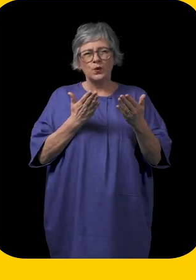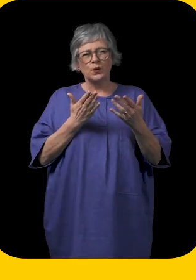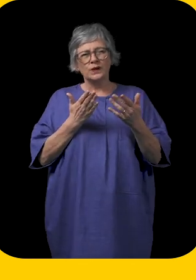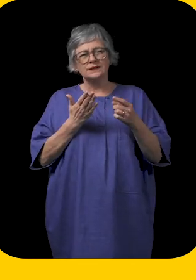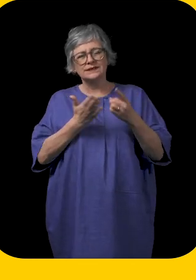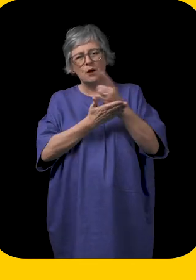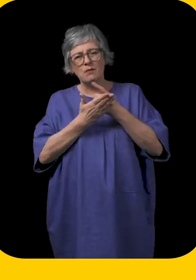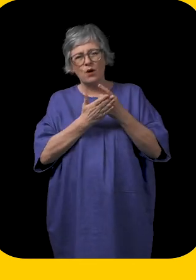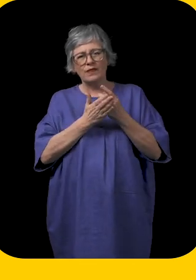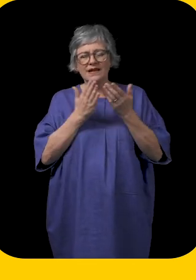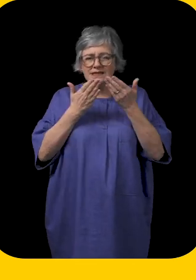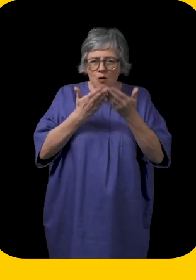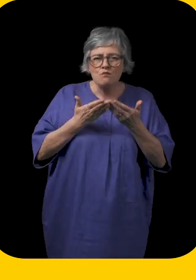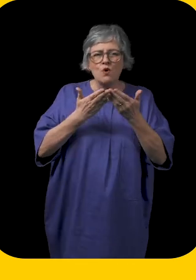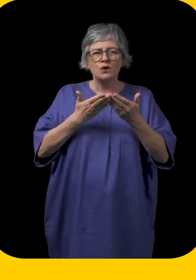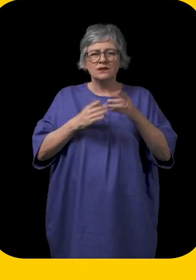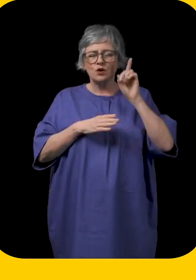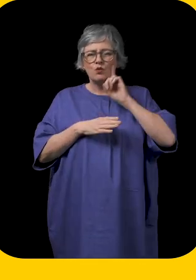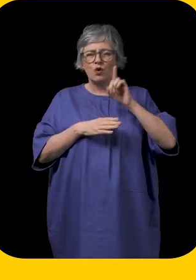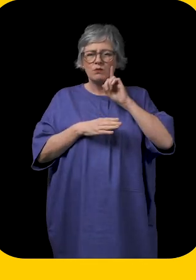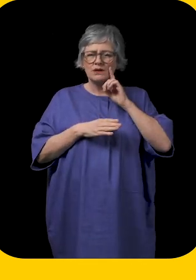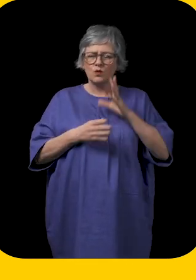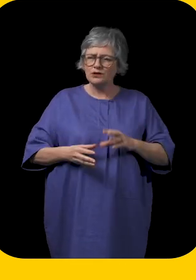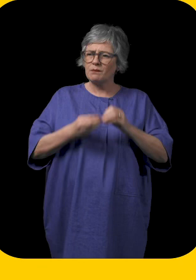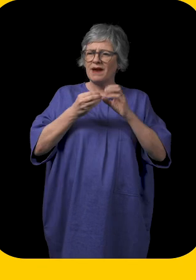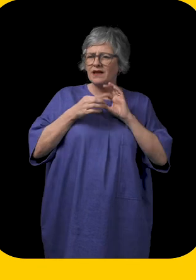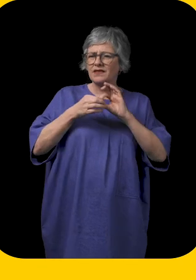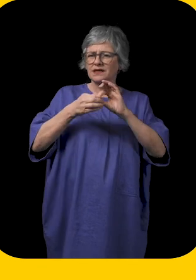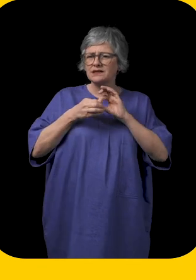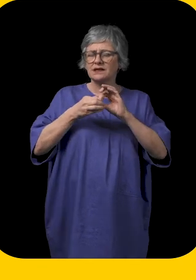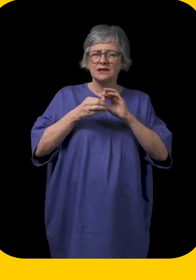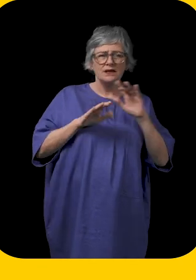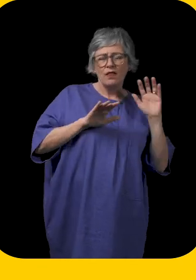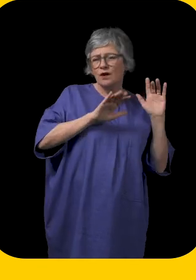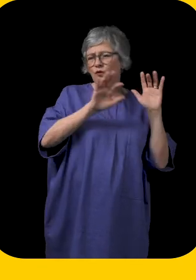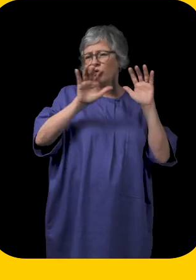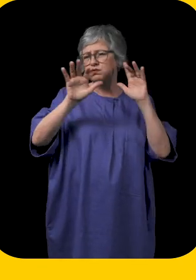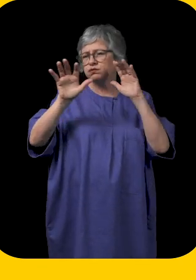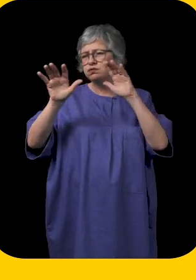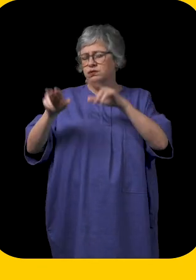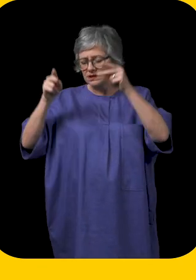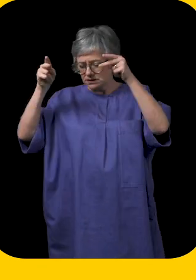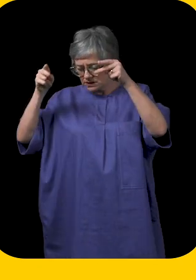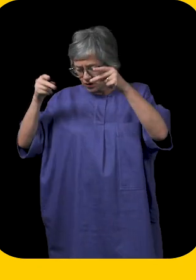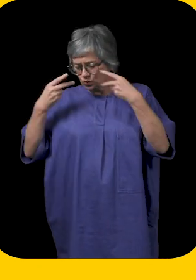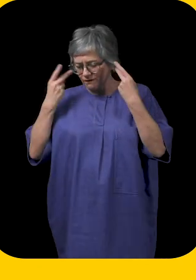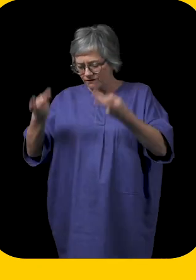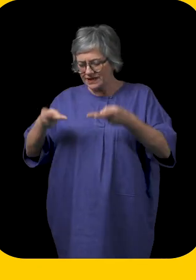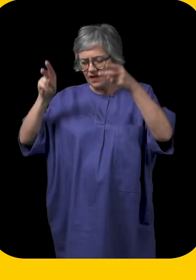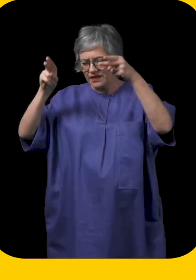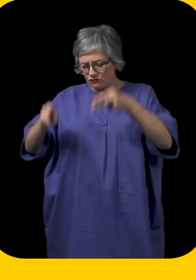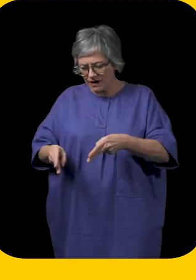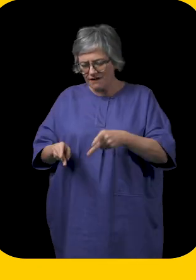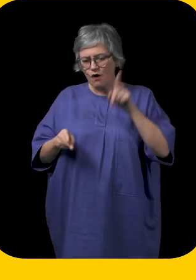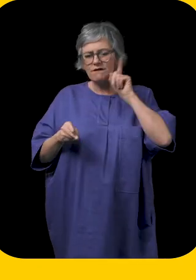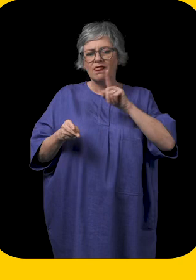these how these Muslim women want to make this connection. So they go on this road trip to visit the grave